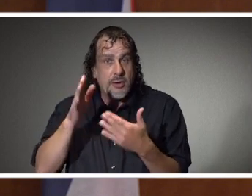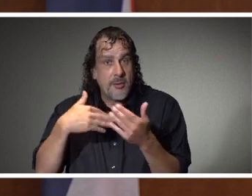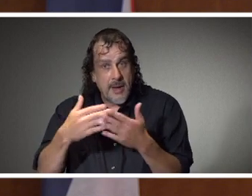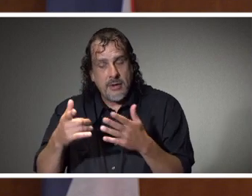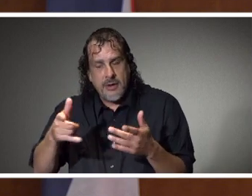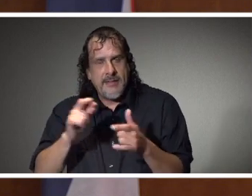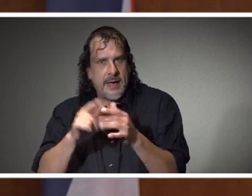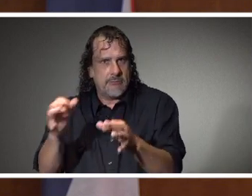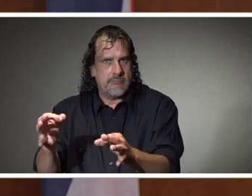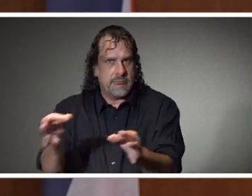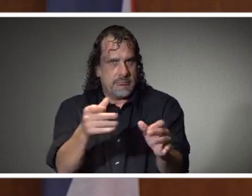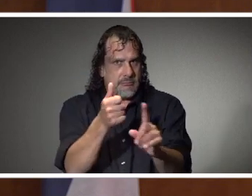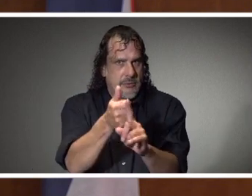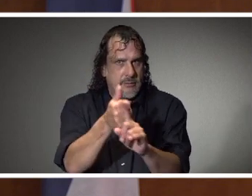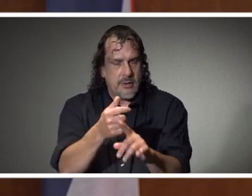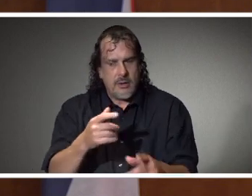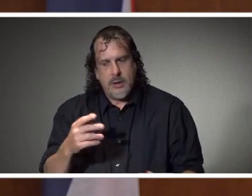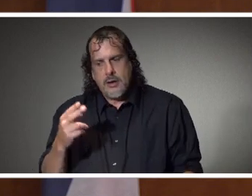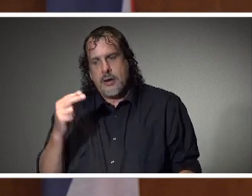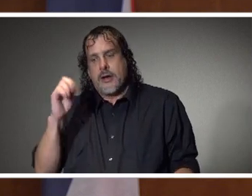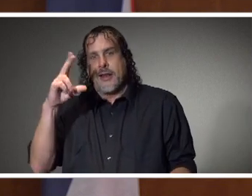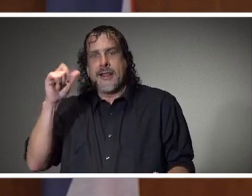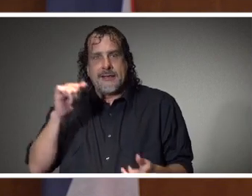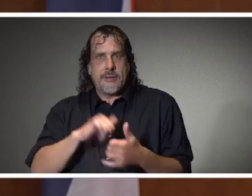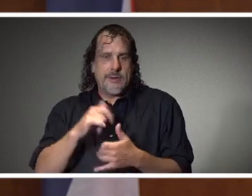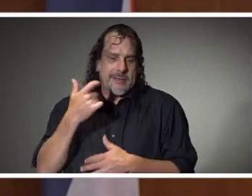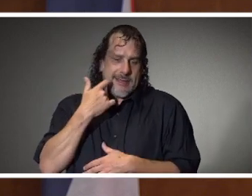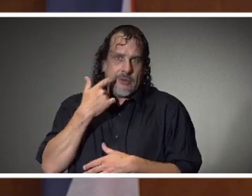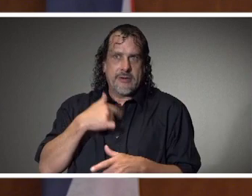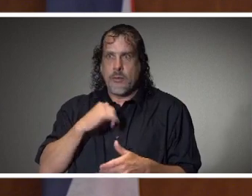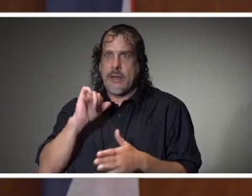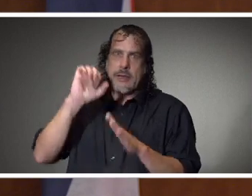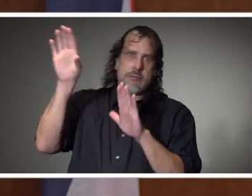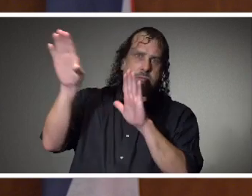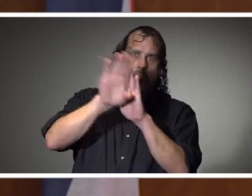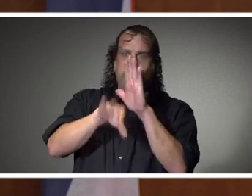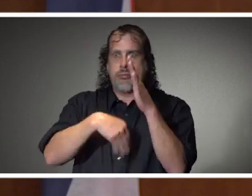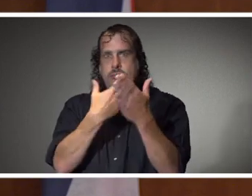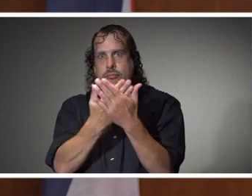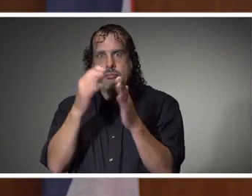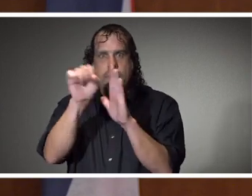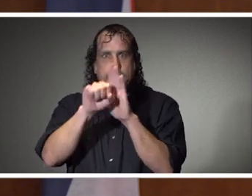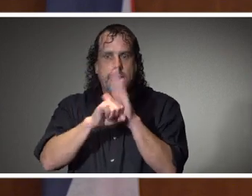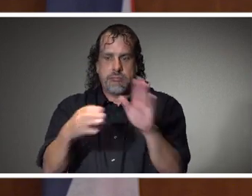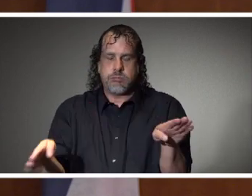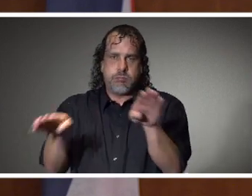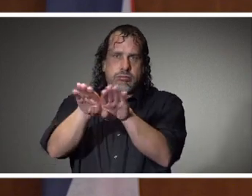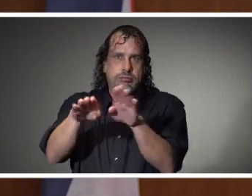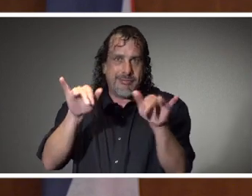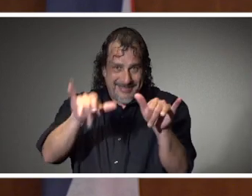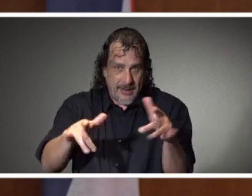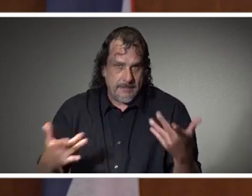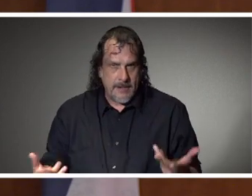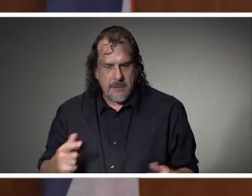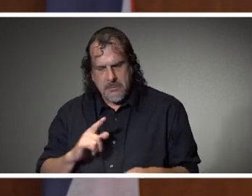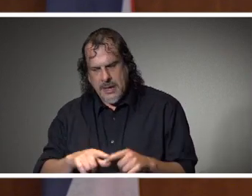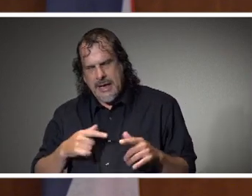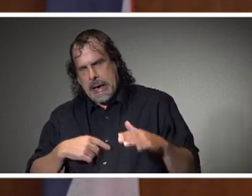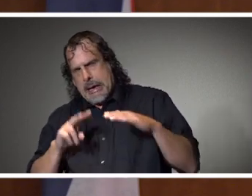a nature like we had this year where we had to actually shut down all schools across the state of Mississippi. But I would